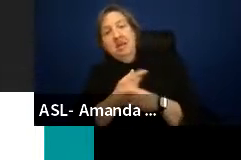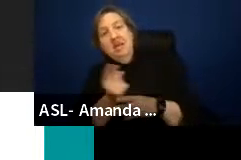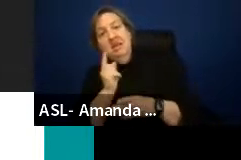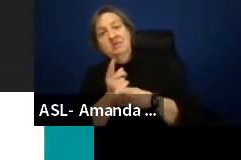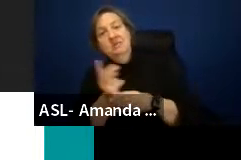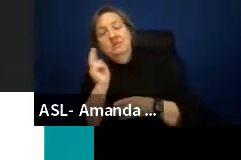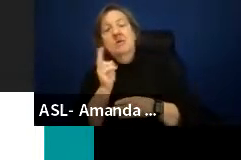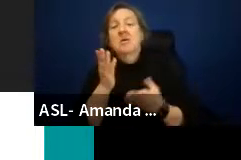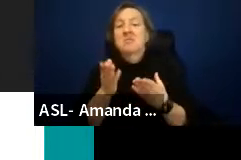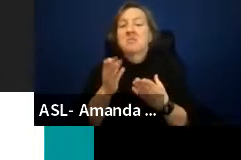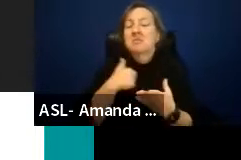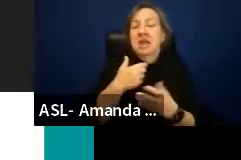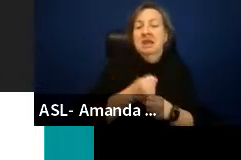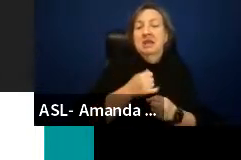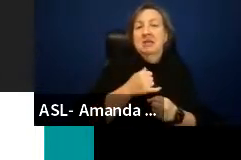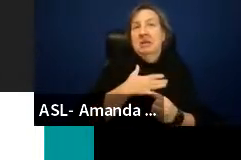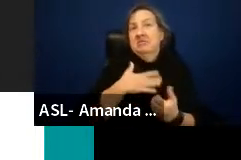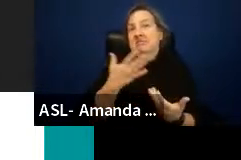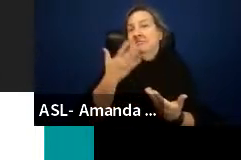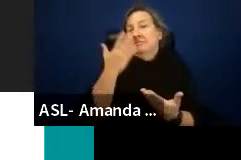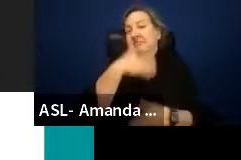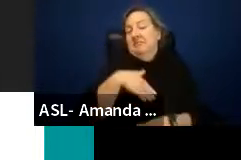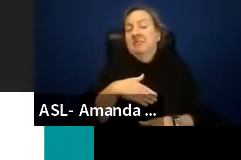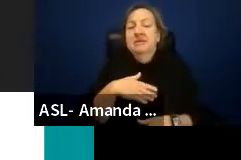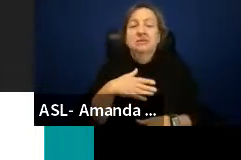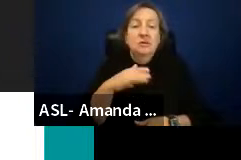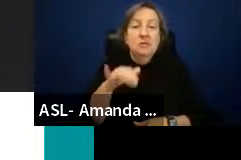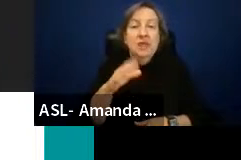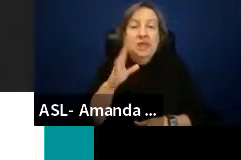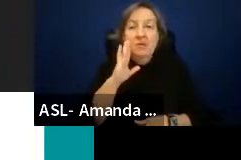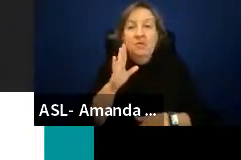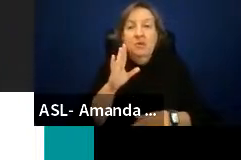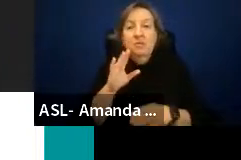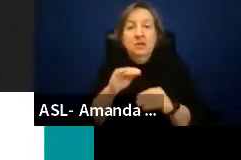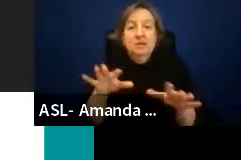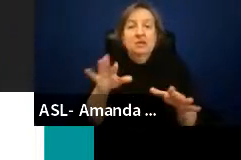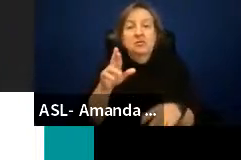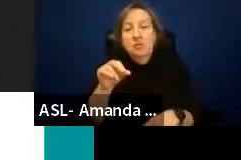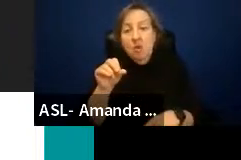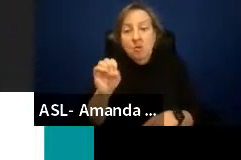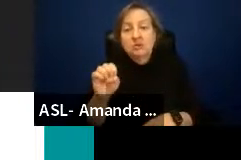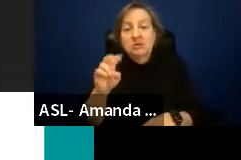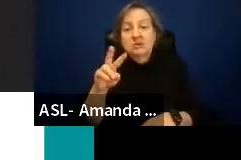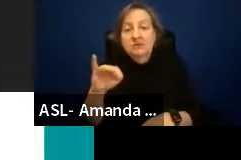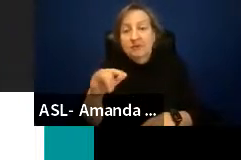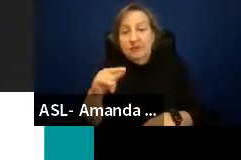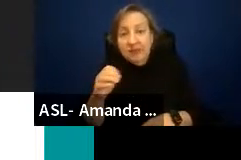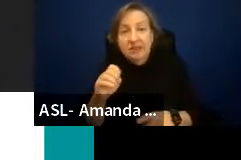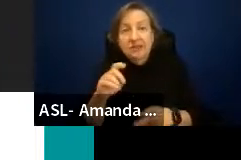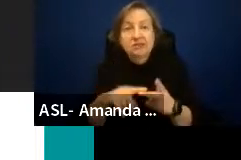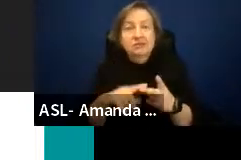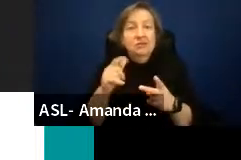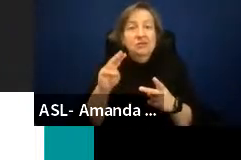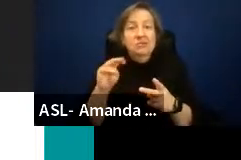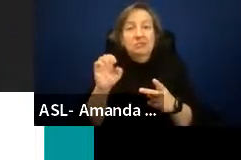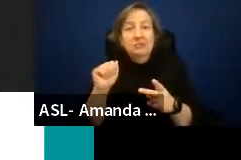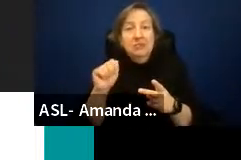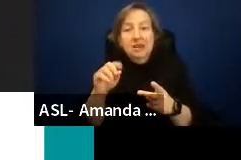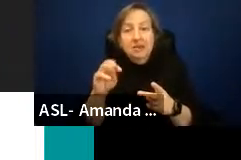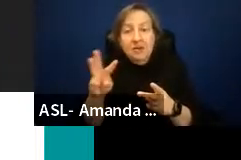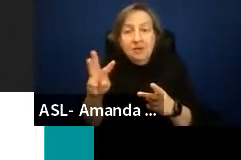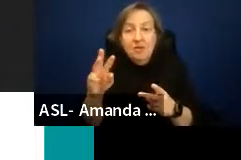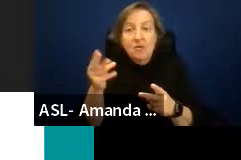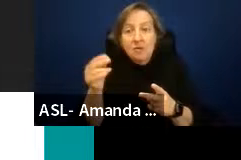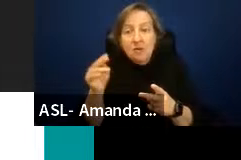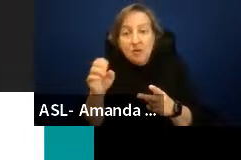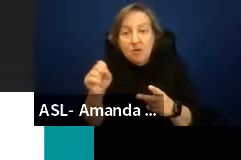Okay, it might have come, I don't know, you know. So is that going out to like Rose Village and all the like Meadow Homes and all out that area